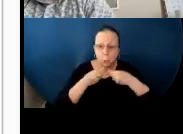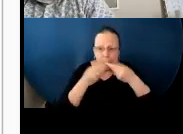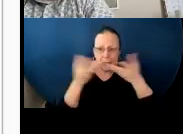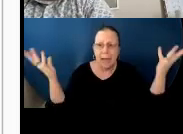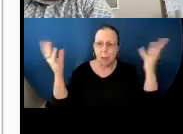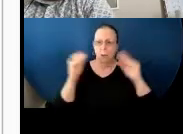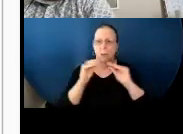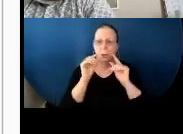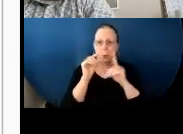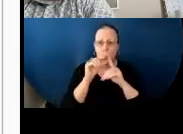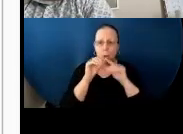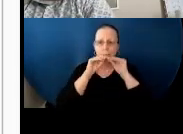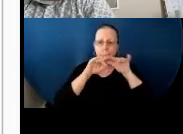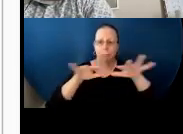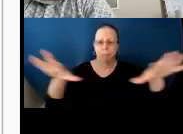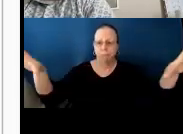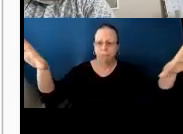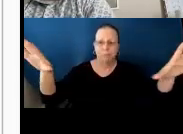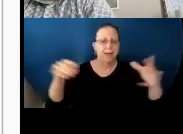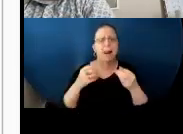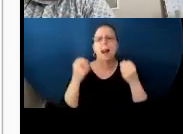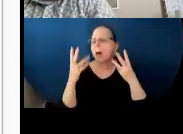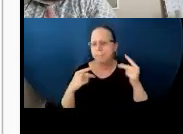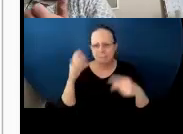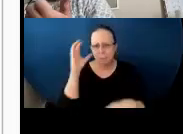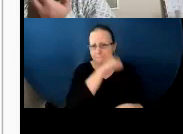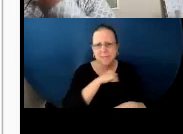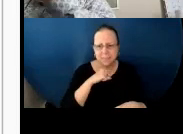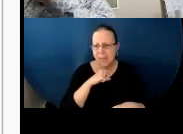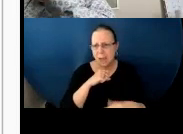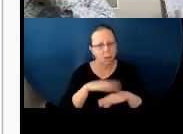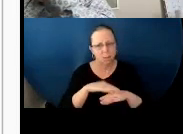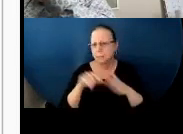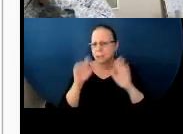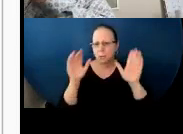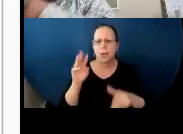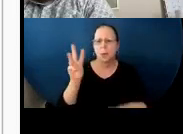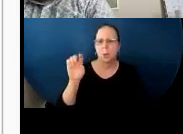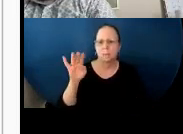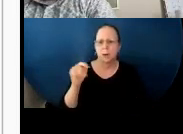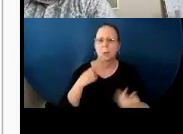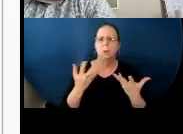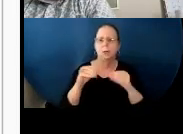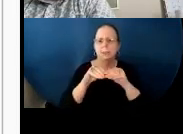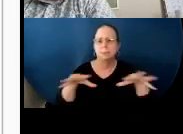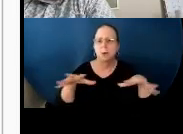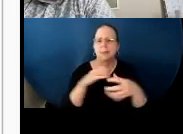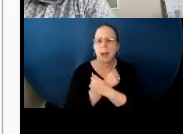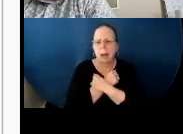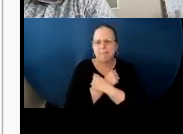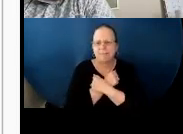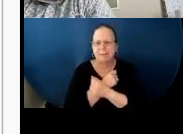missed out on this incredible webinar, and that's just a shame. So we want to spread the love a little bit. And then our